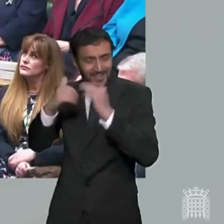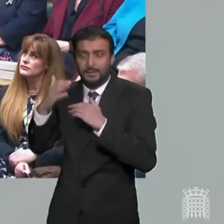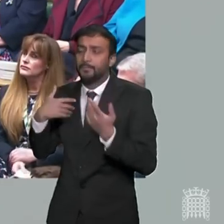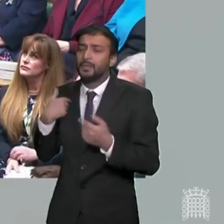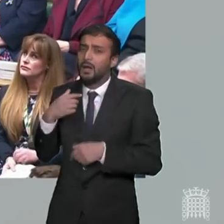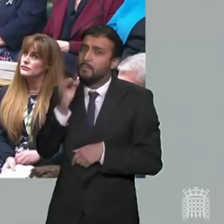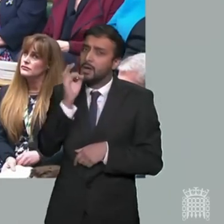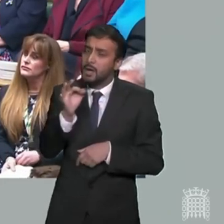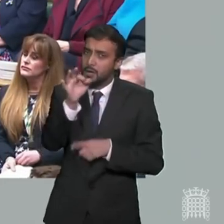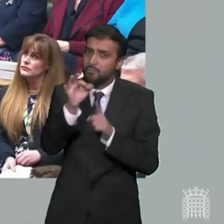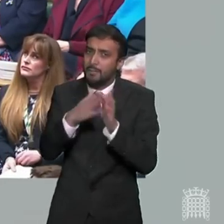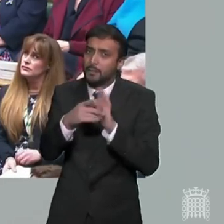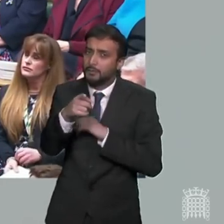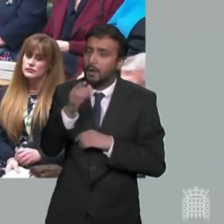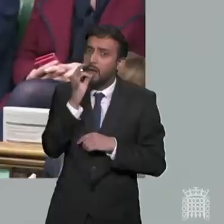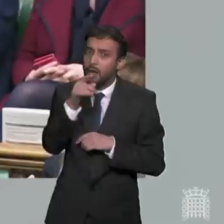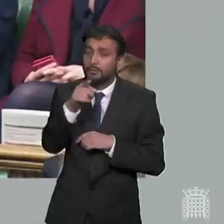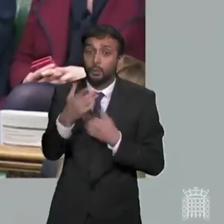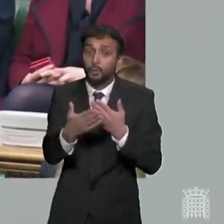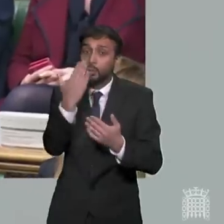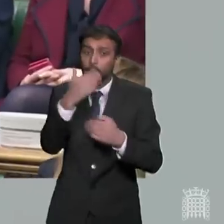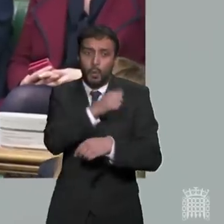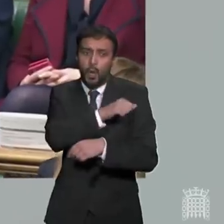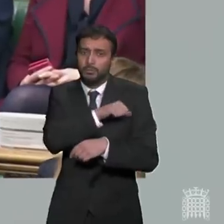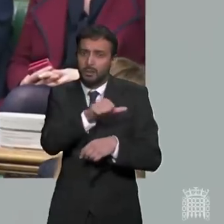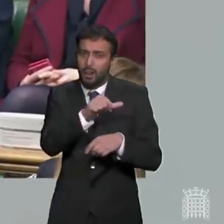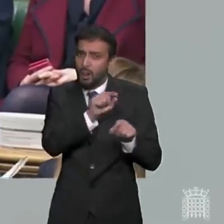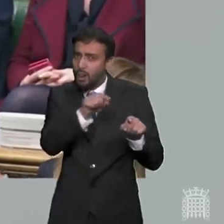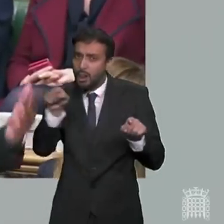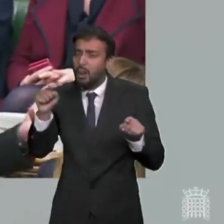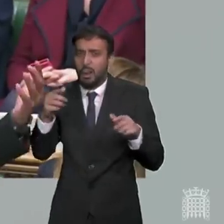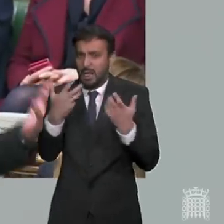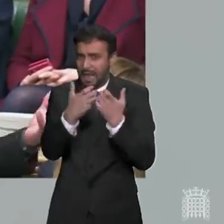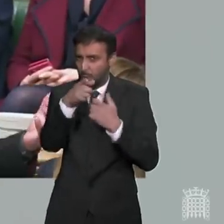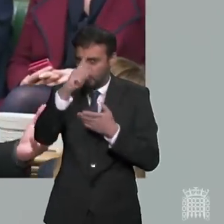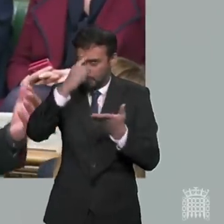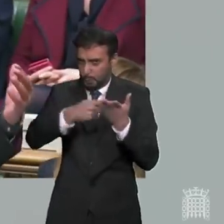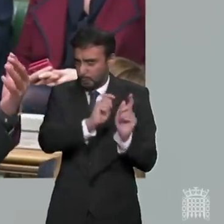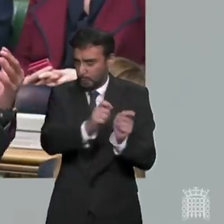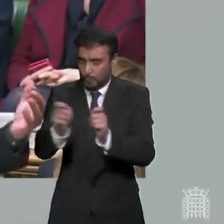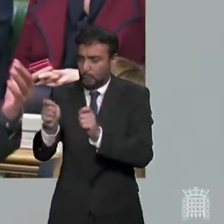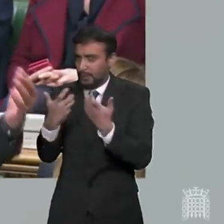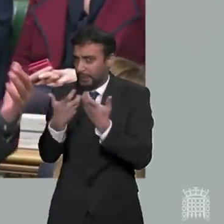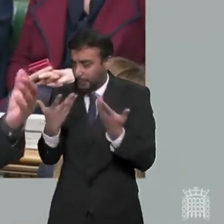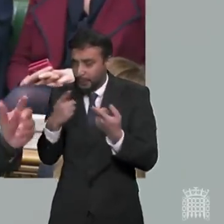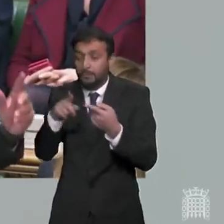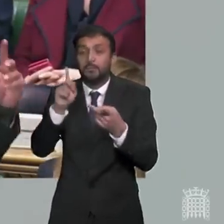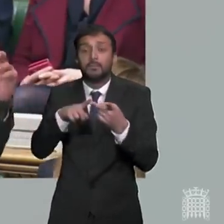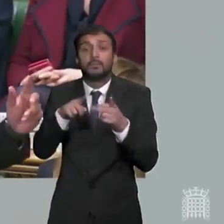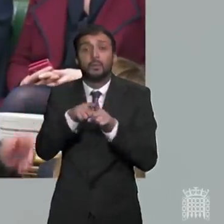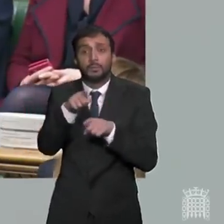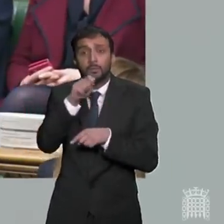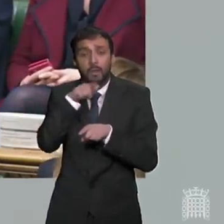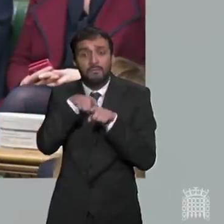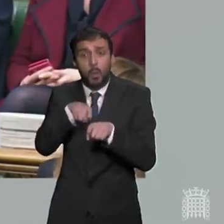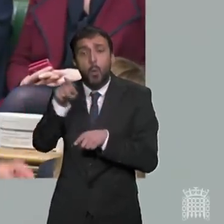applied for the allocation of those new hospitals? And will it be done in line with the Prime Minister's personal commitment on a merits-based system